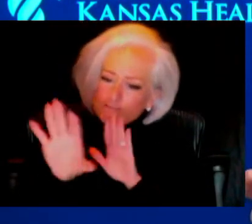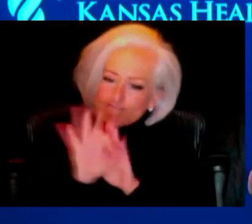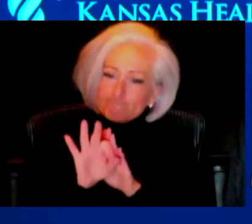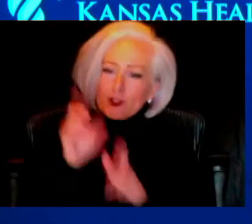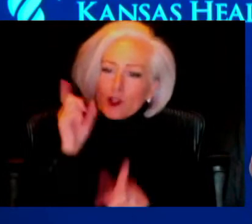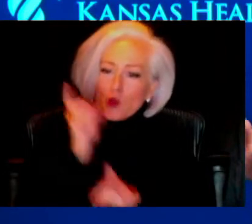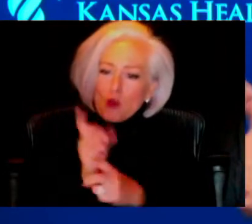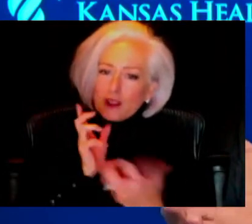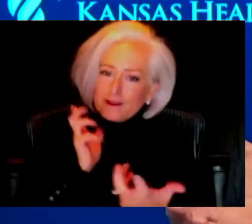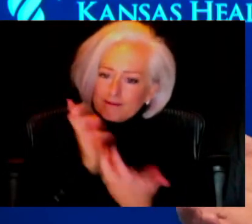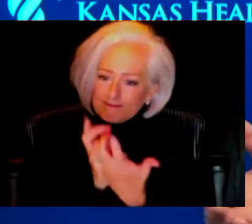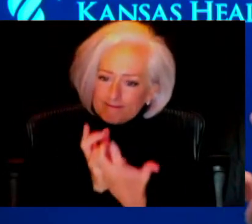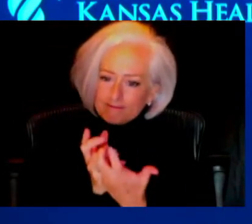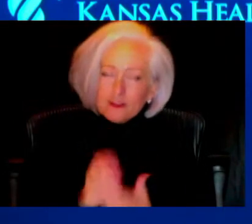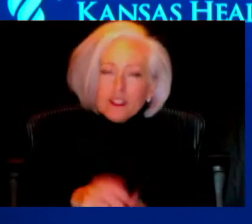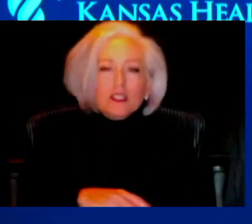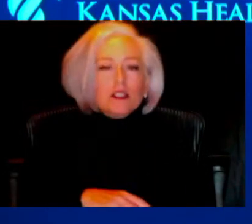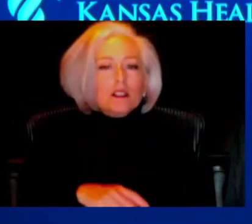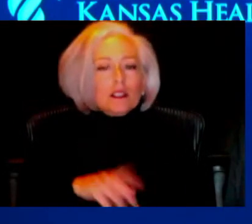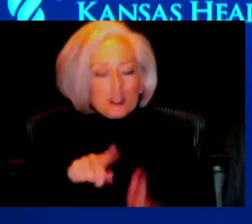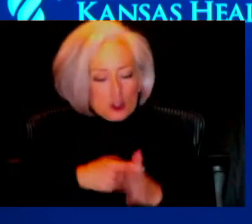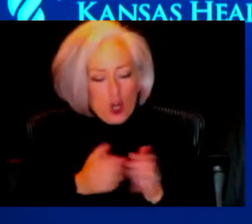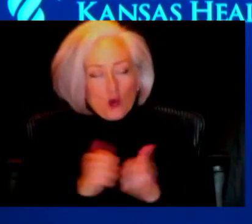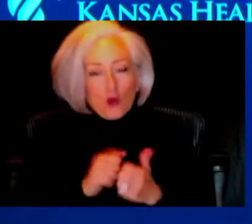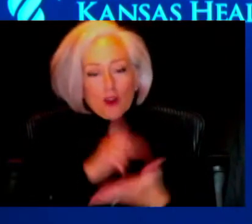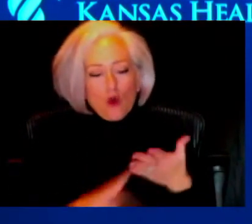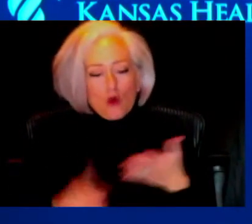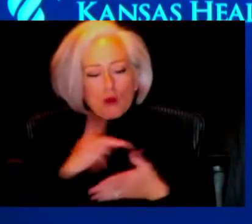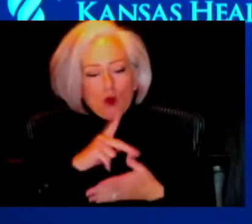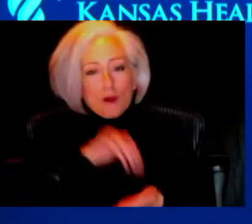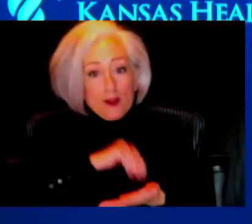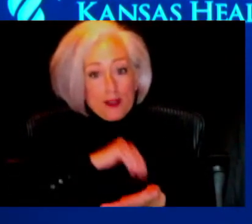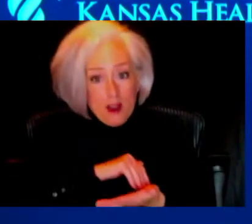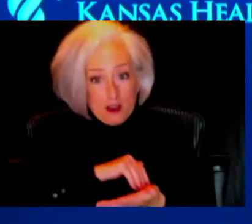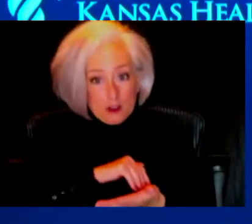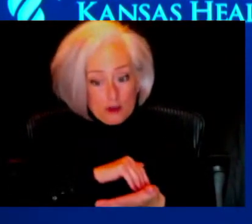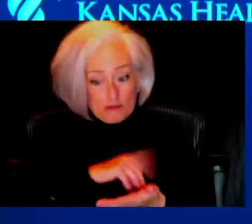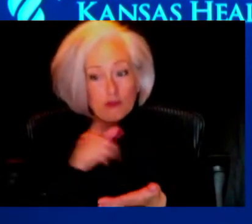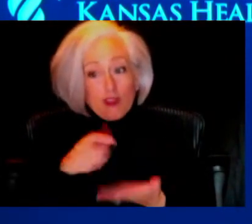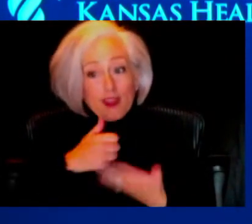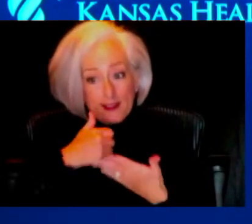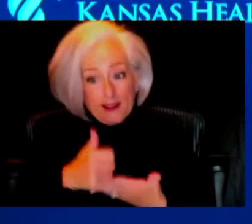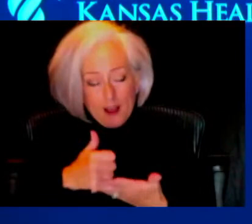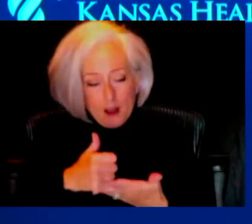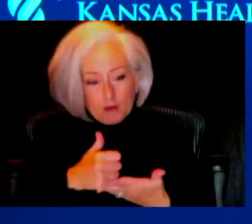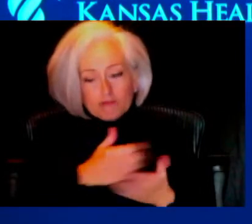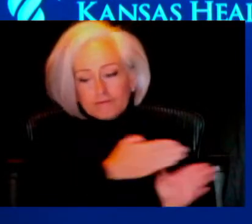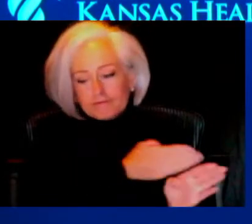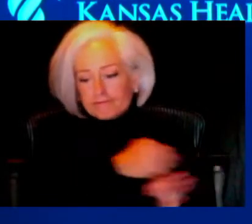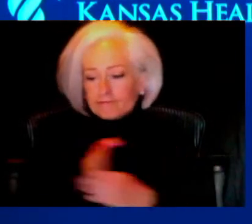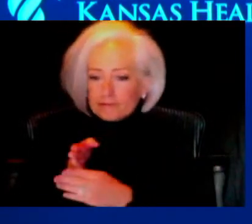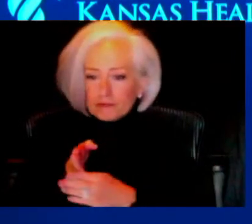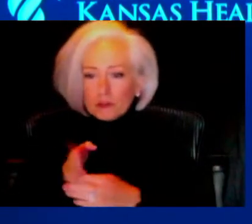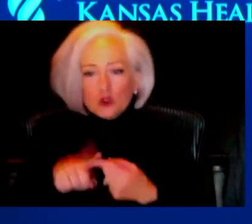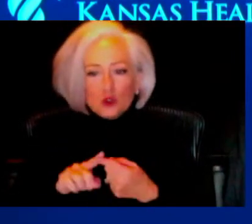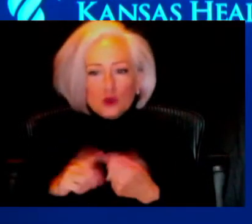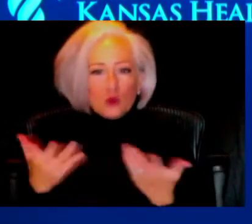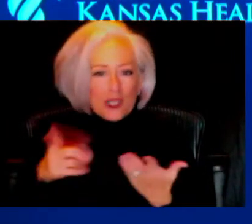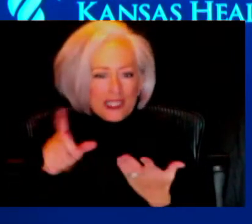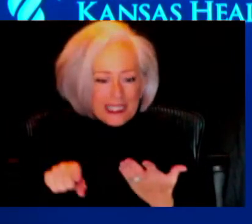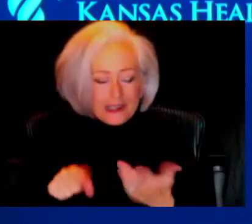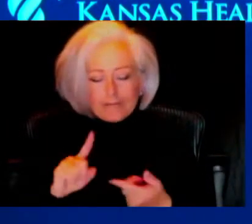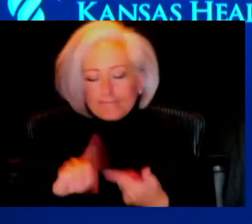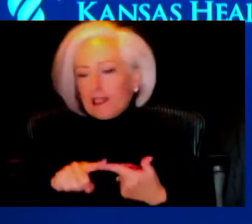say, I'd say start with your primary care provider. They can help direct you. There's counselors,